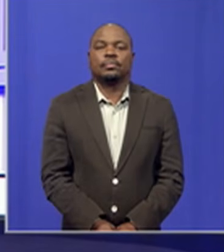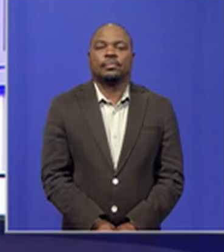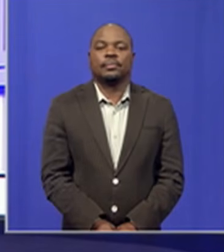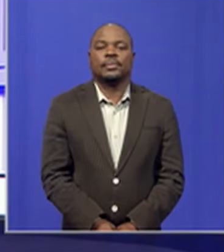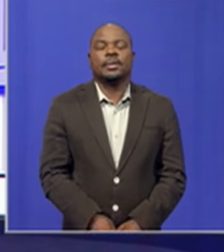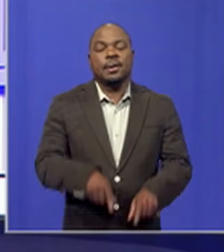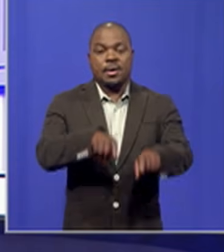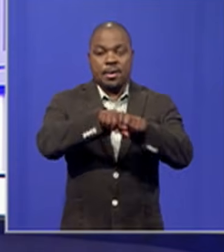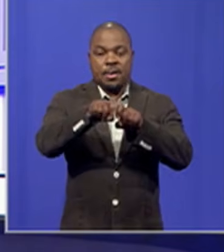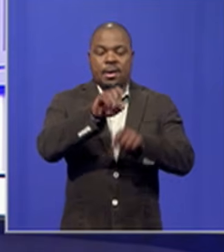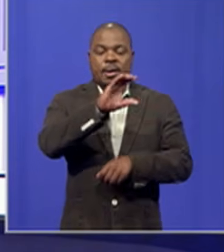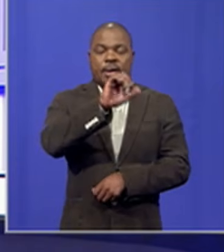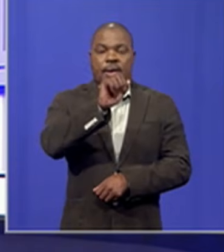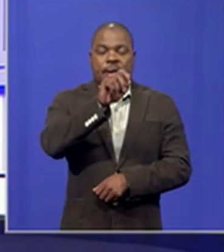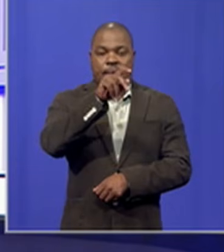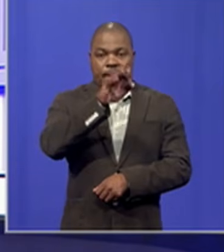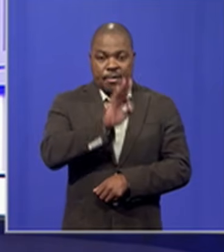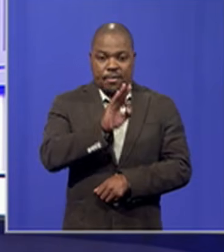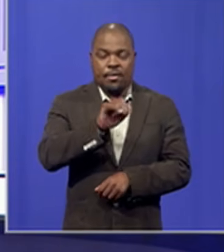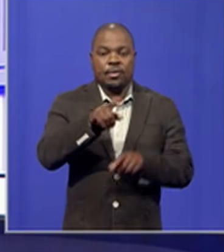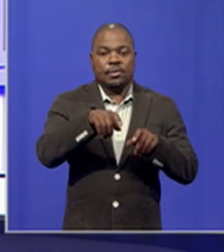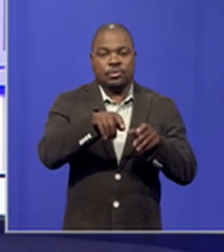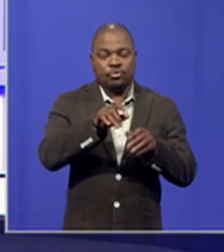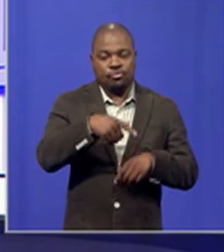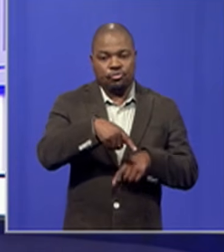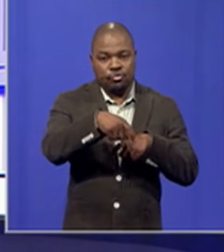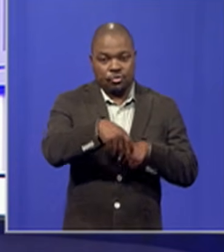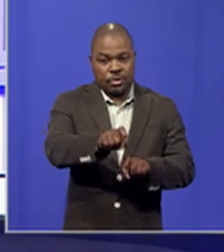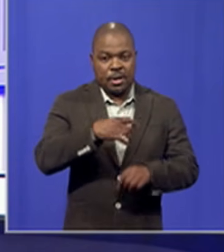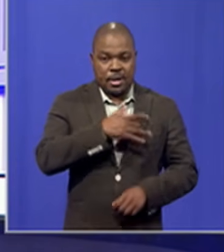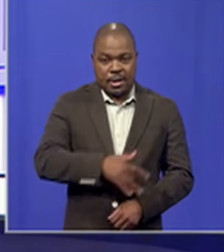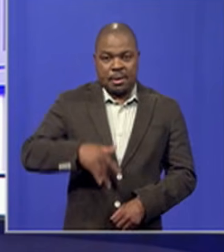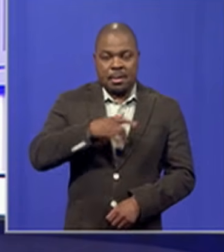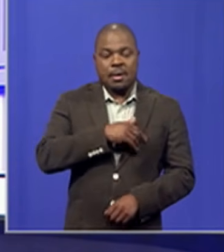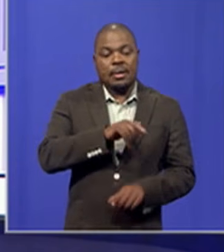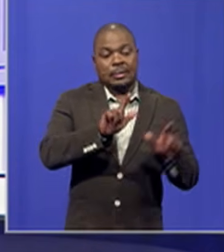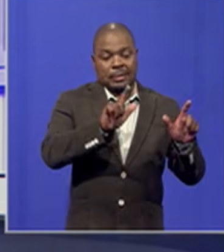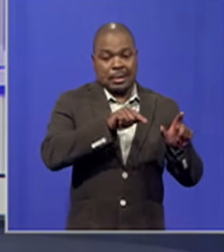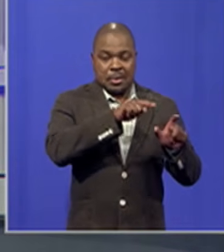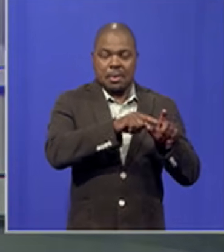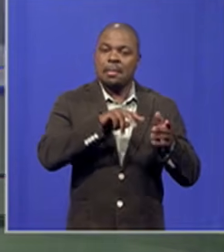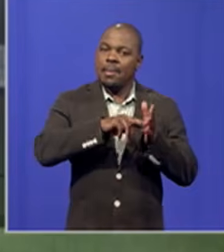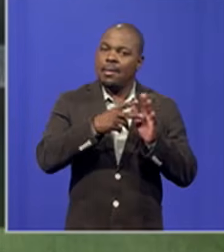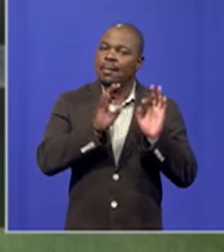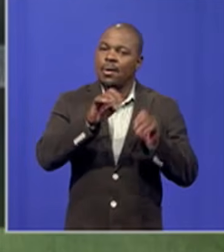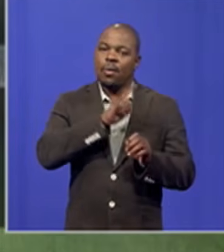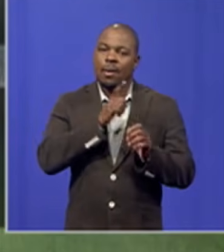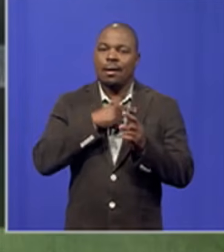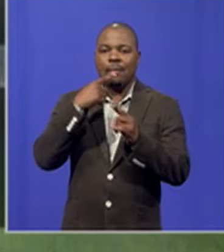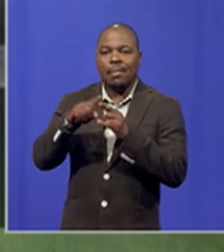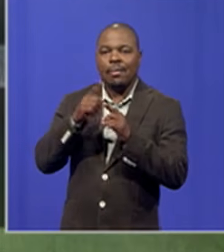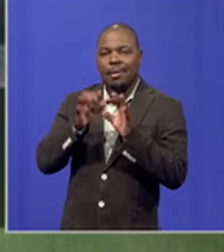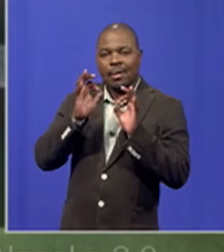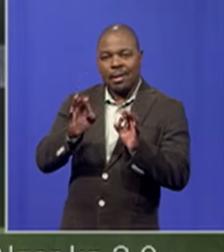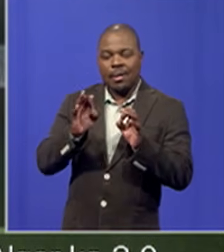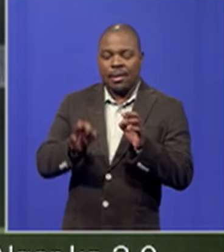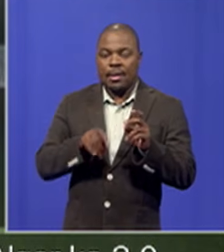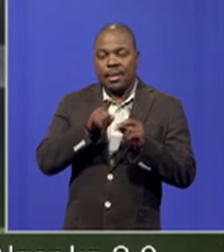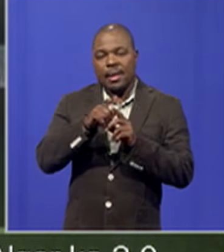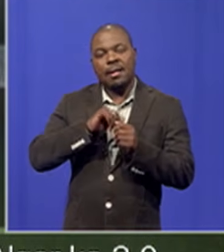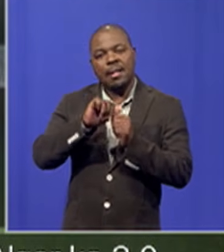Go diphadišanong tša CAF Champions League maano a Mamelodi Sundowns a tloga a šomile gabotse nakong ya ge ba laola papading ya